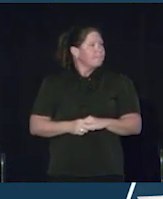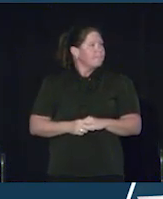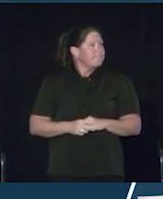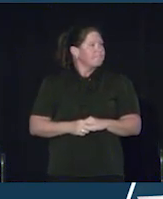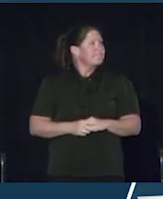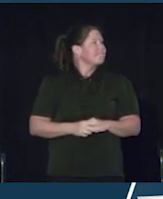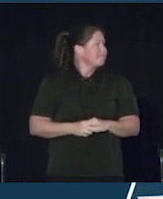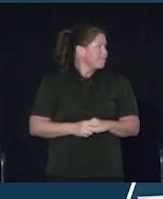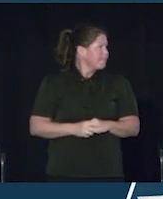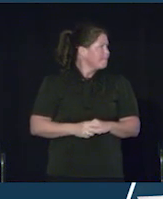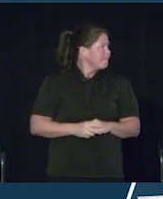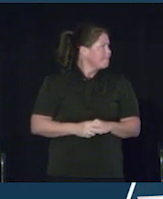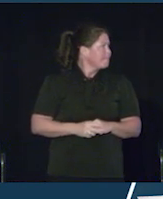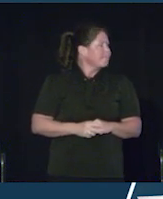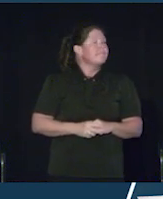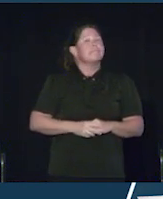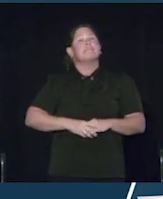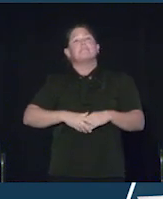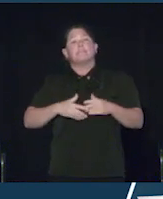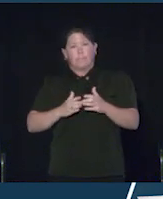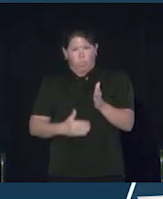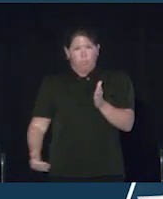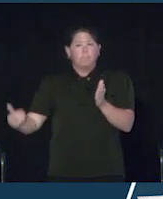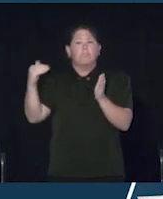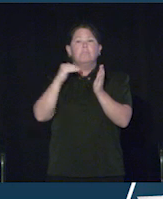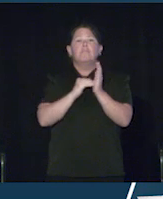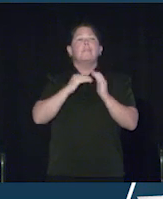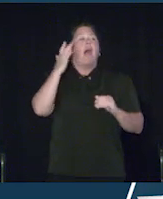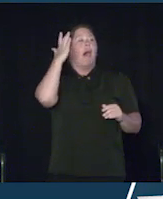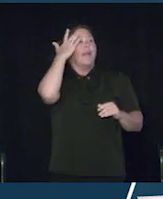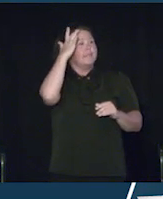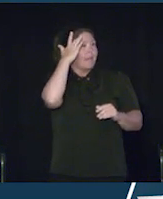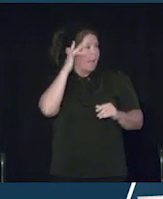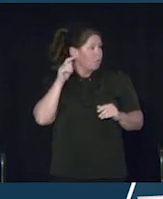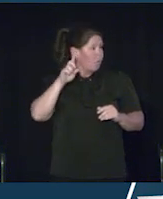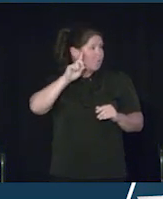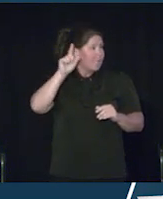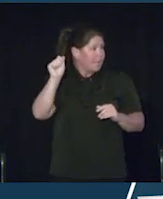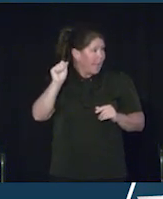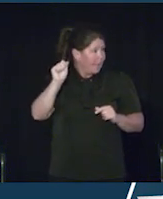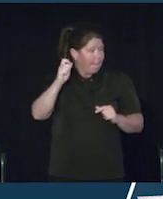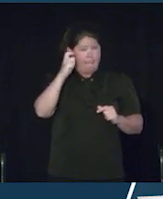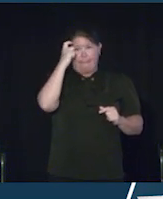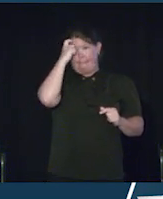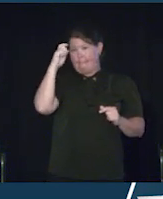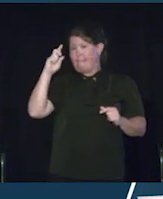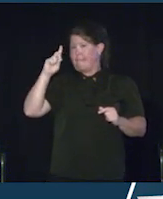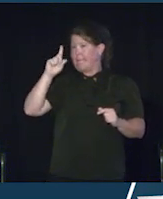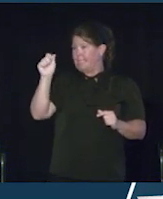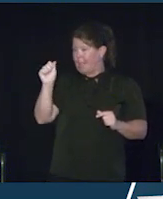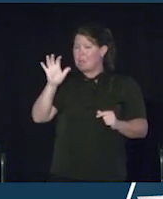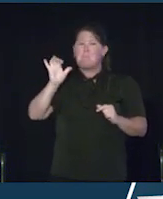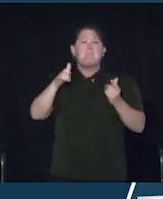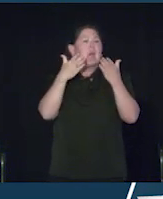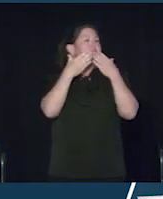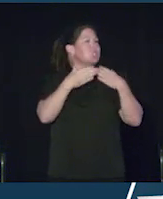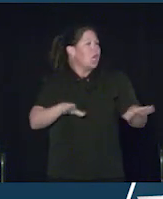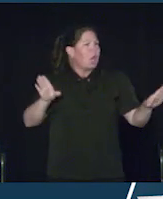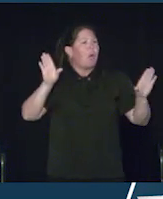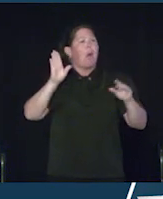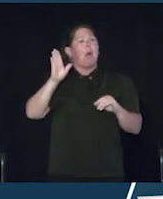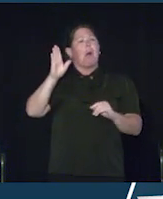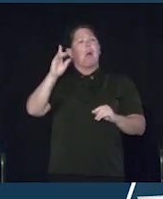Okay, so again, for intellectual disability, we're going to be looking at significantly sub-average general intellectual functioning.